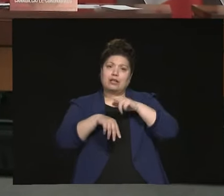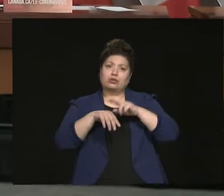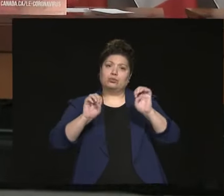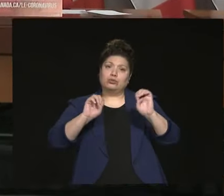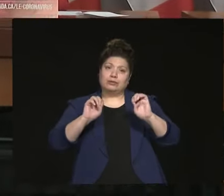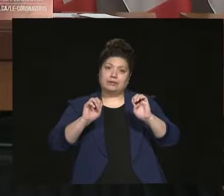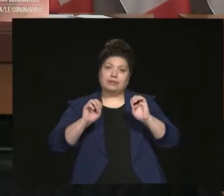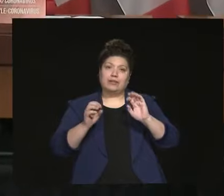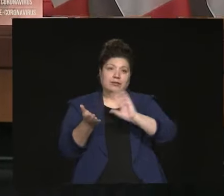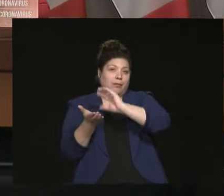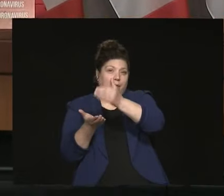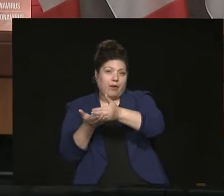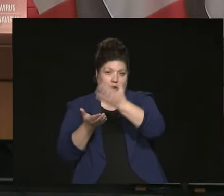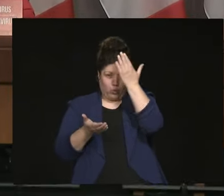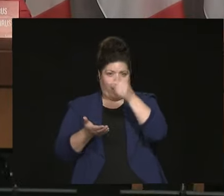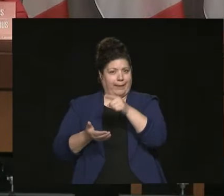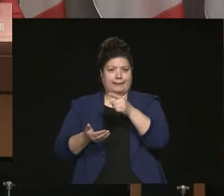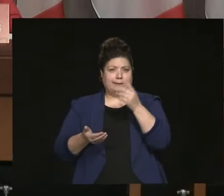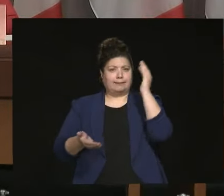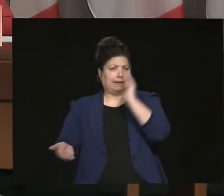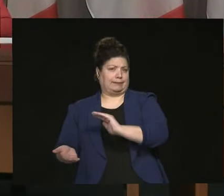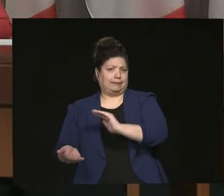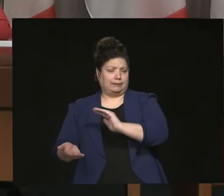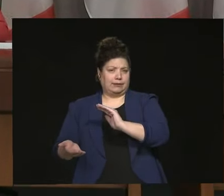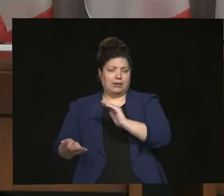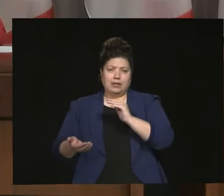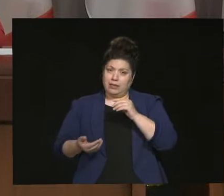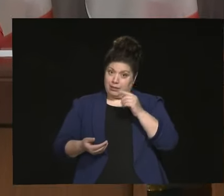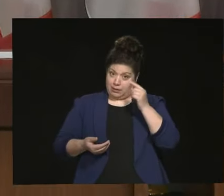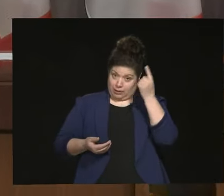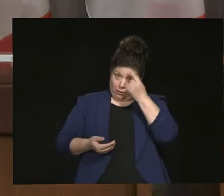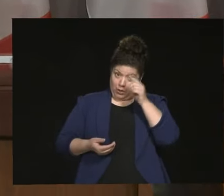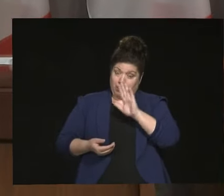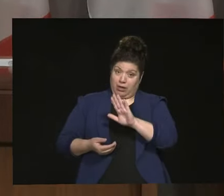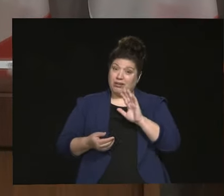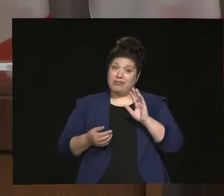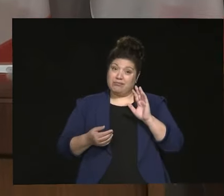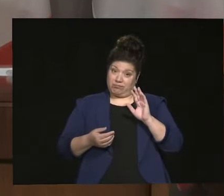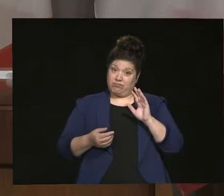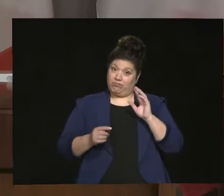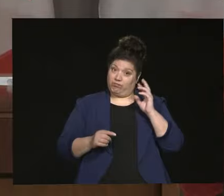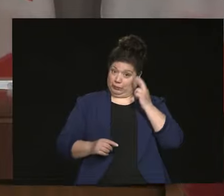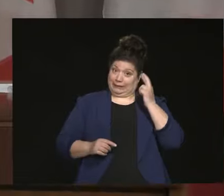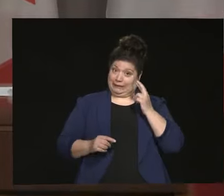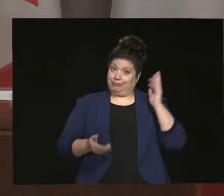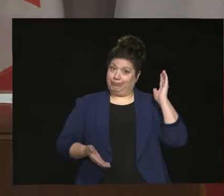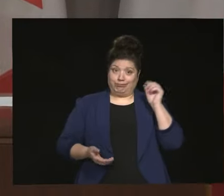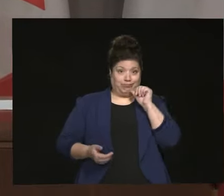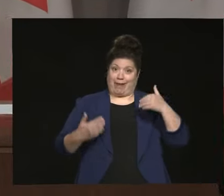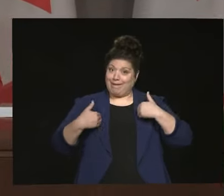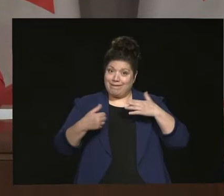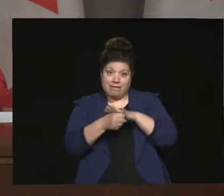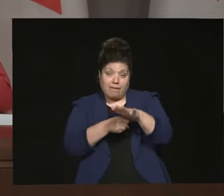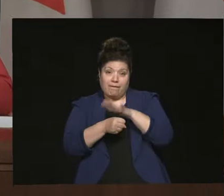to a reduction in the amount of PPE that was also stockpiled by the federal